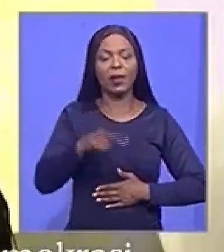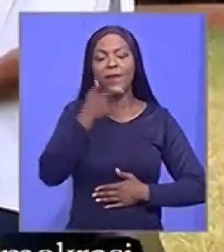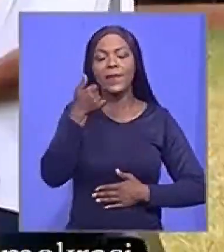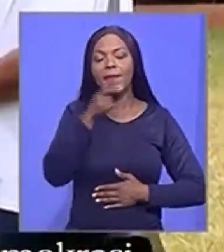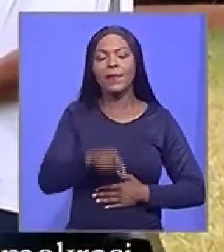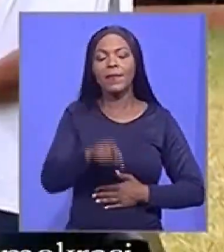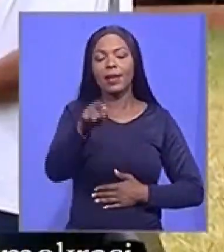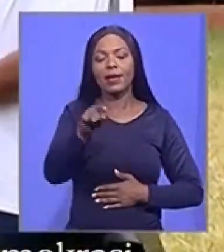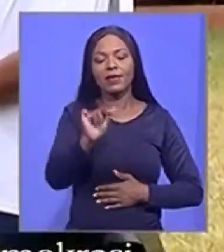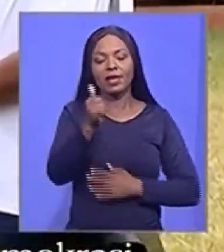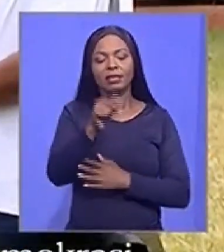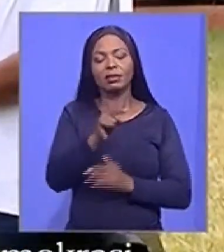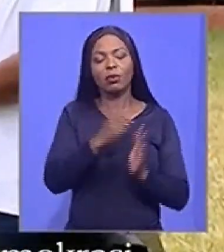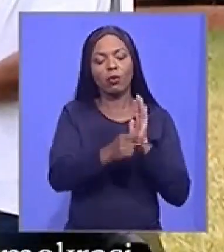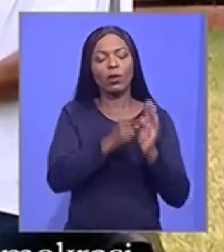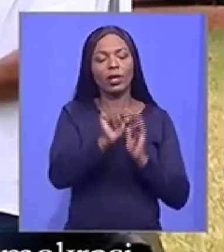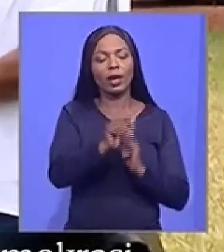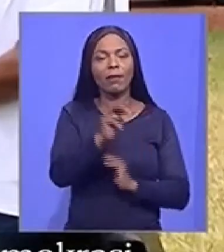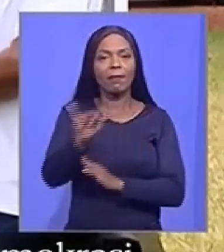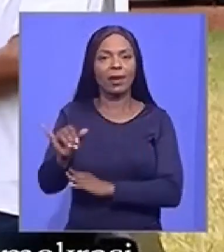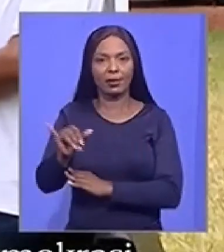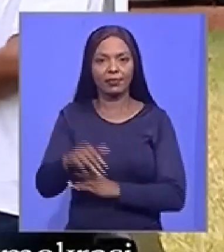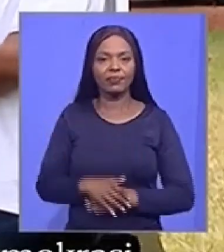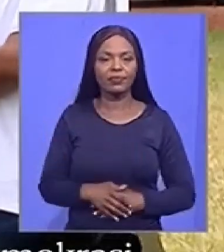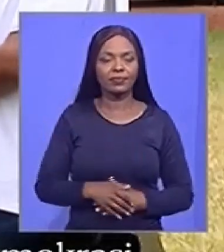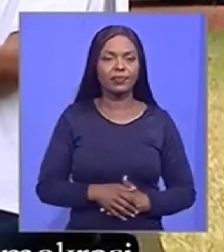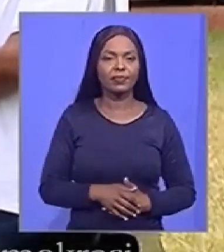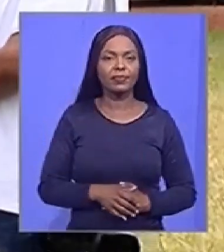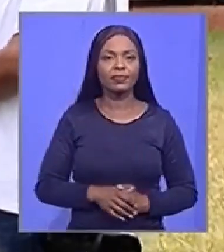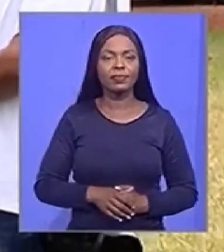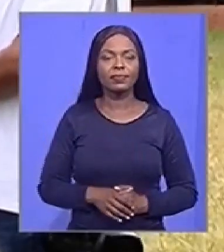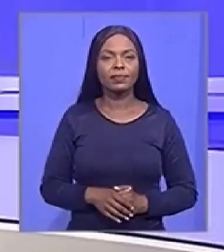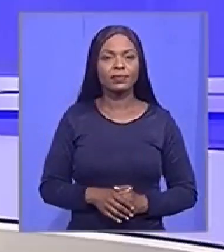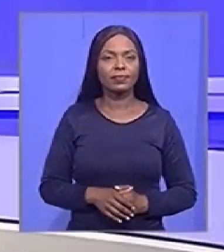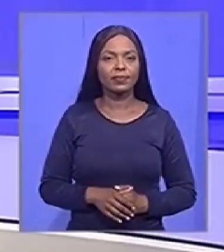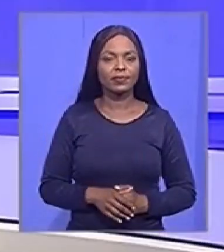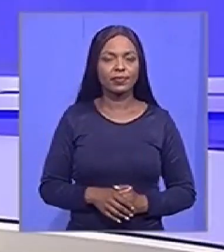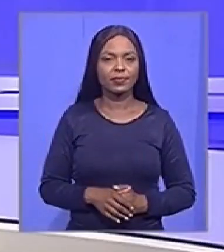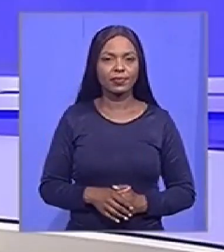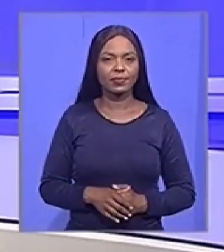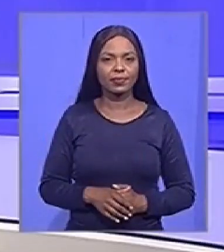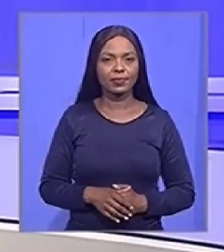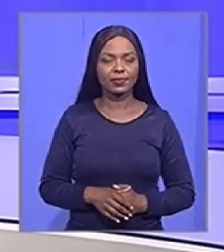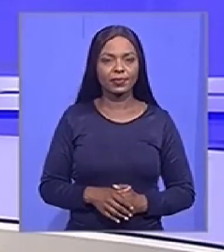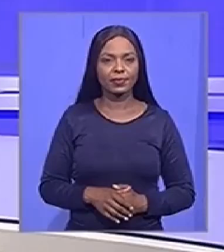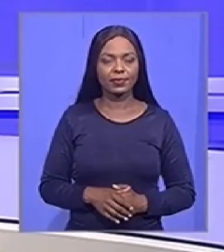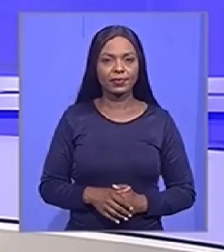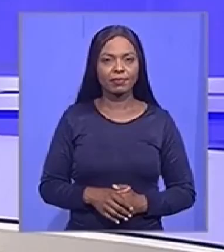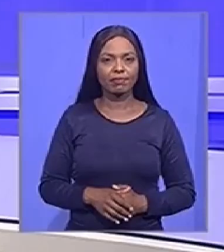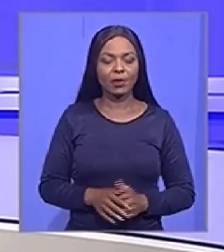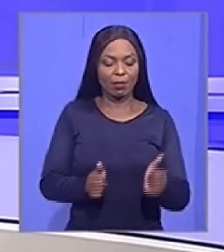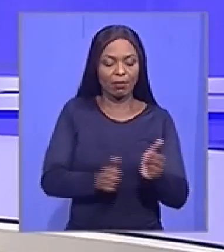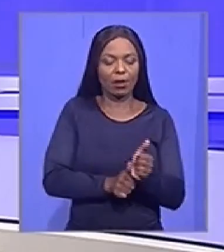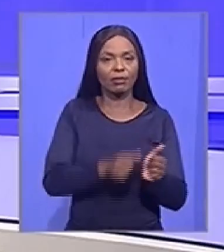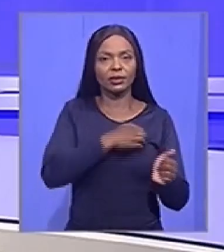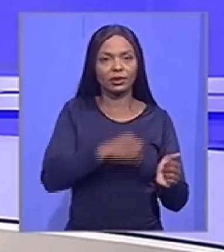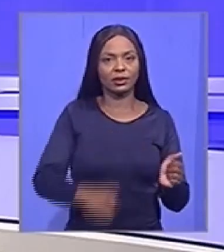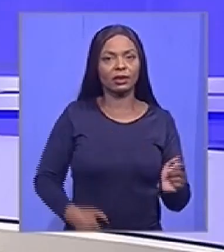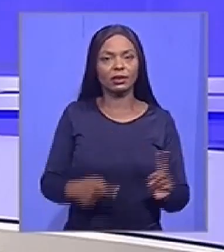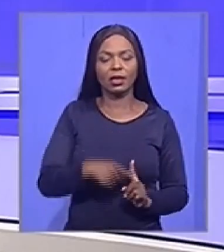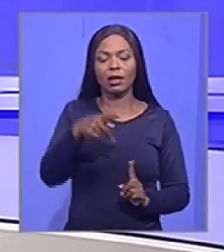ntlha a moranang go lebilwe ditlhopho tse di tlang. Motlatsa mopresidente